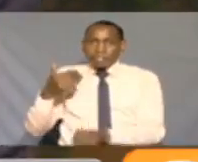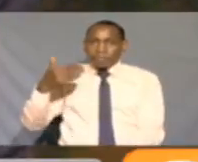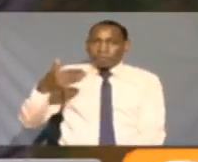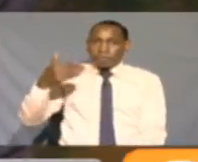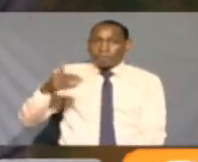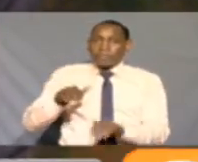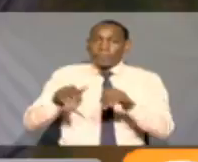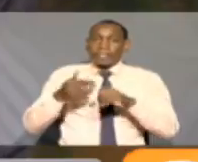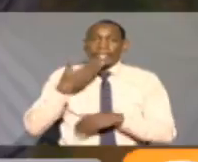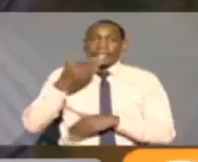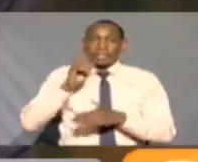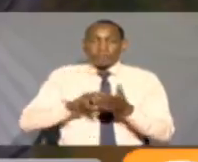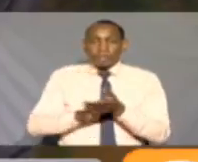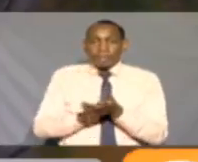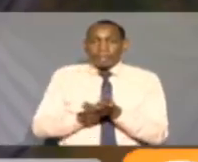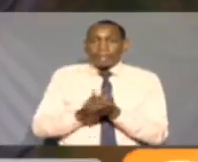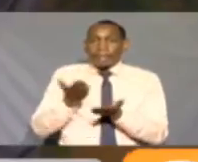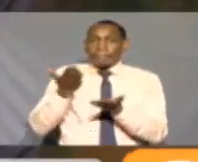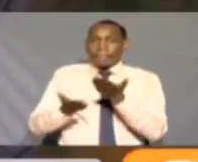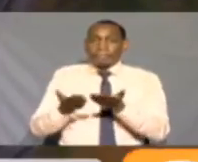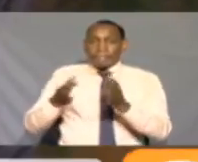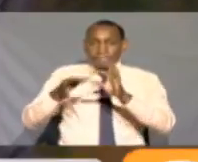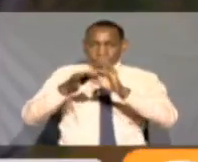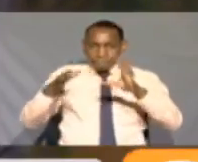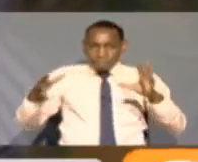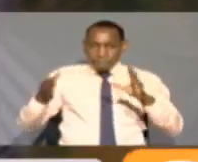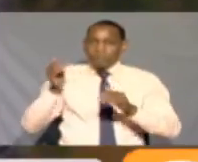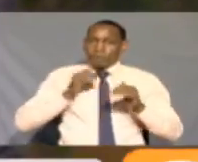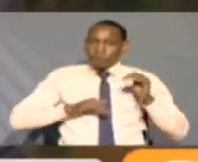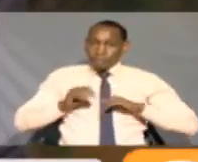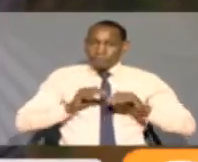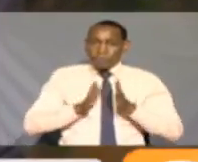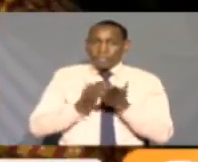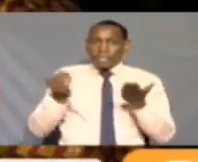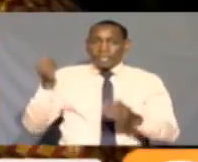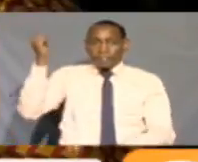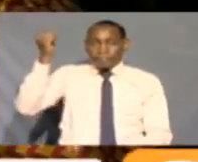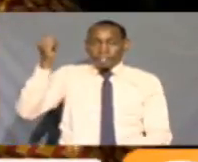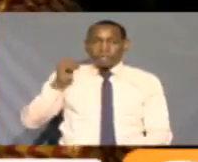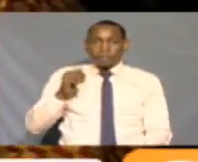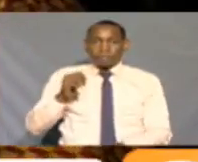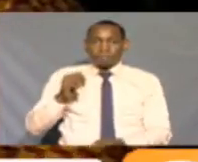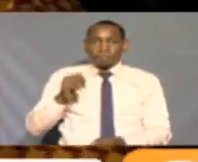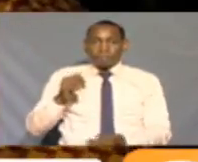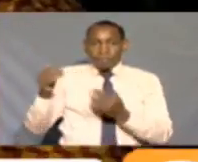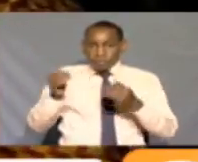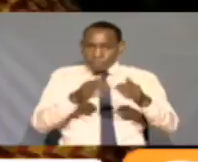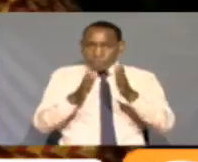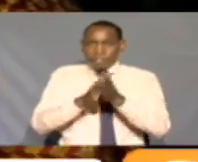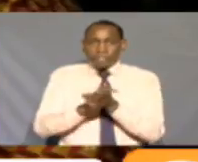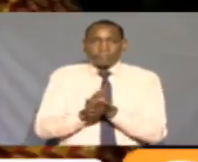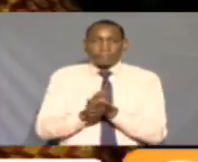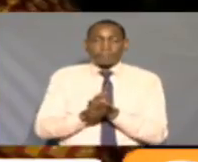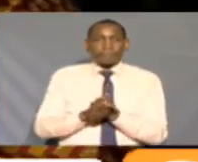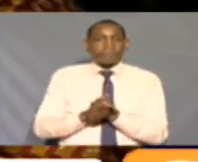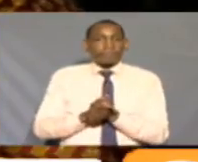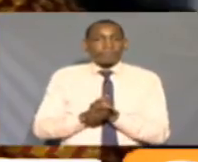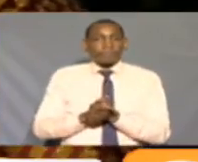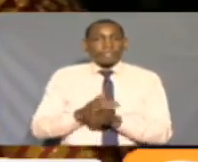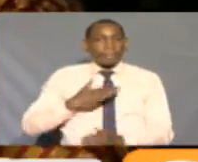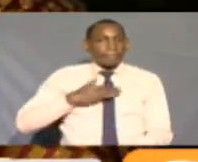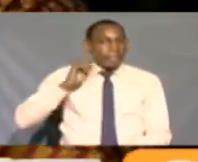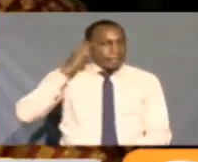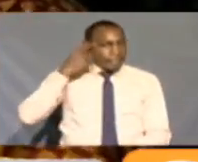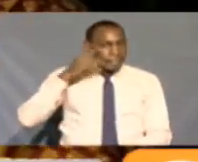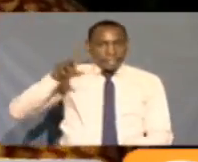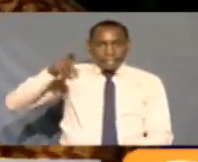would the reaction be. Could there be a linkage between the one corruption and how political moves are being made? No, I think the deputy, the